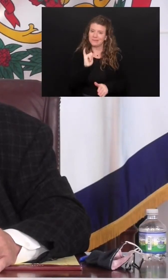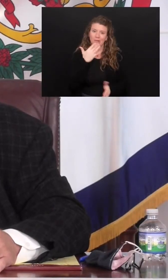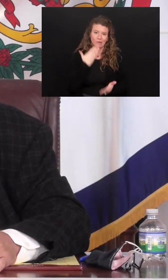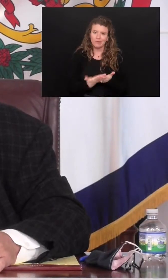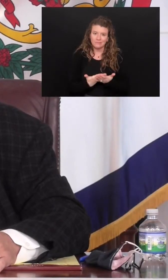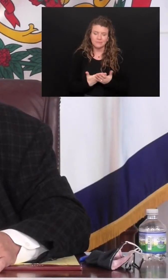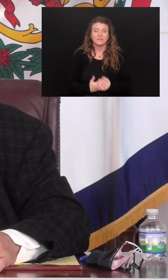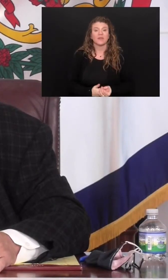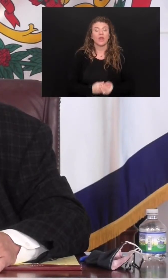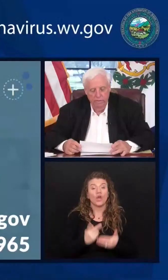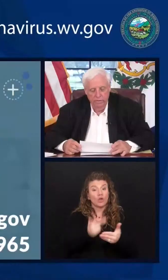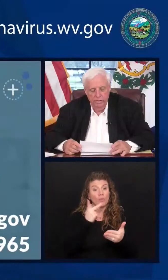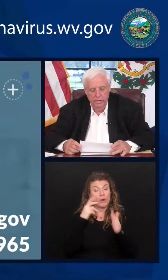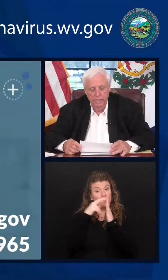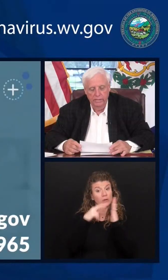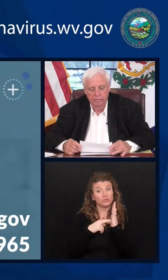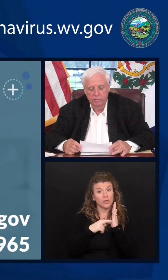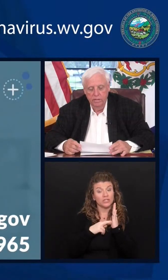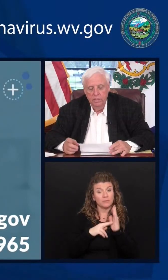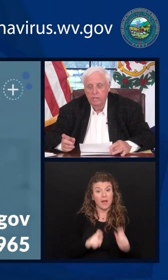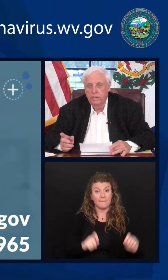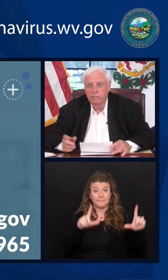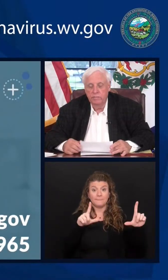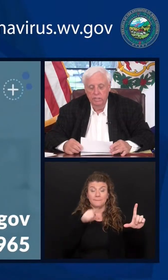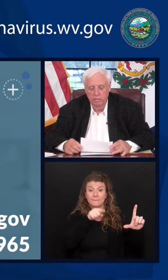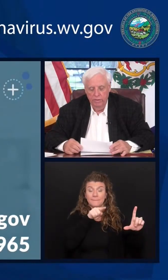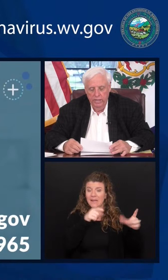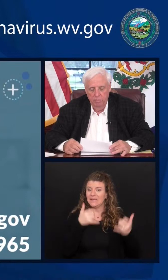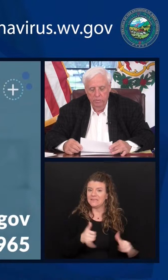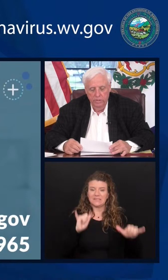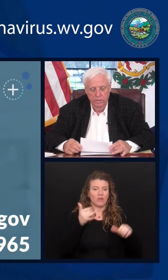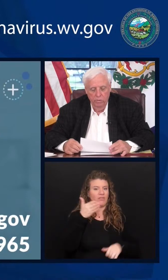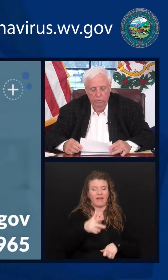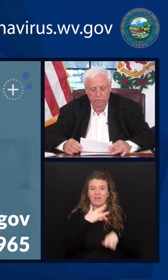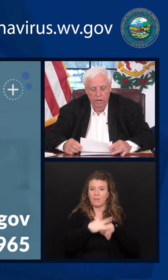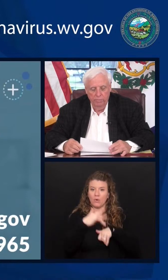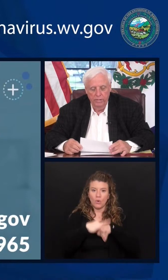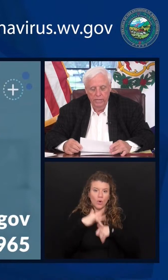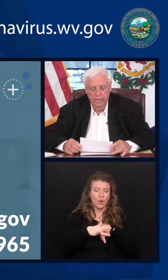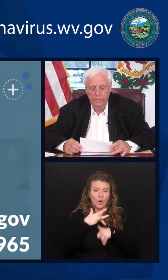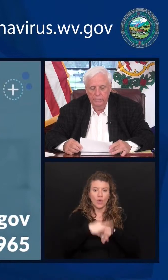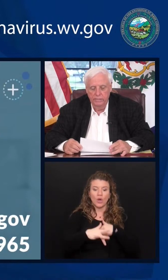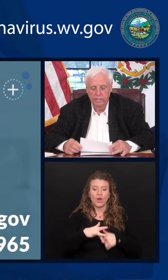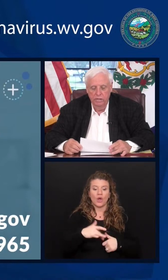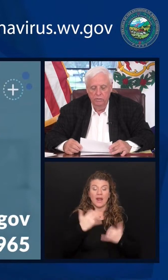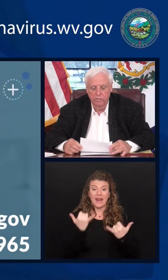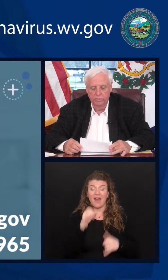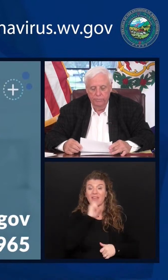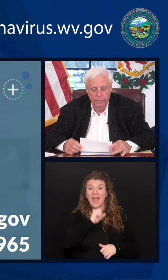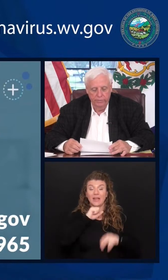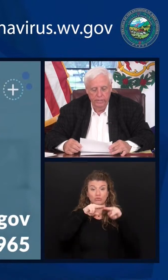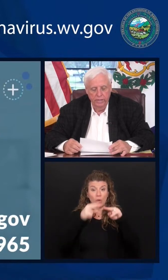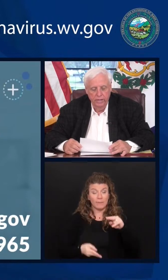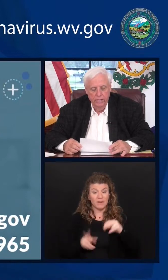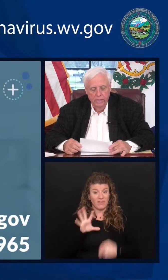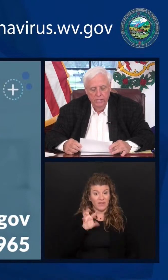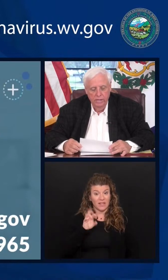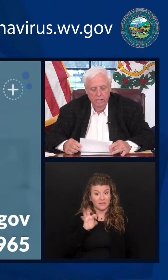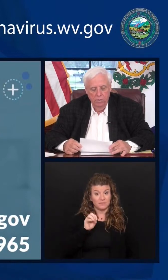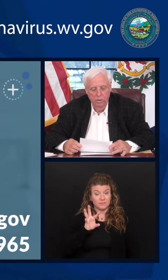Your pre-registration and everything is still available to you. We've dropped the age, to